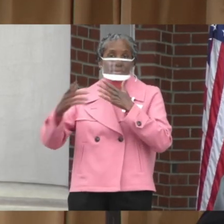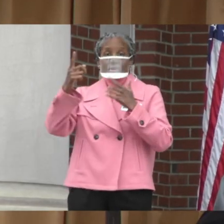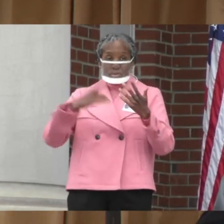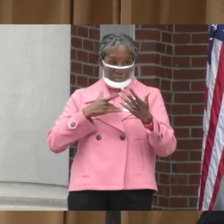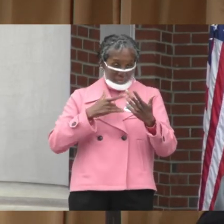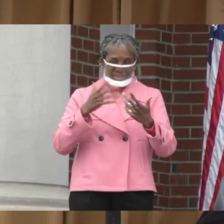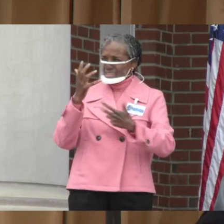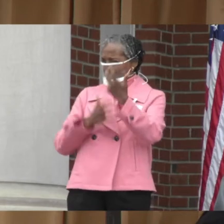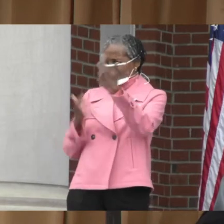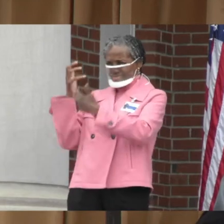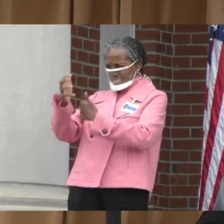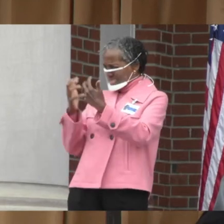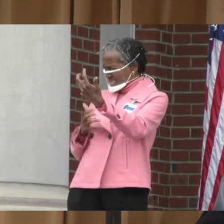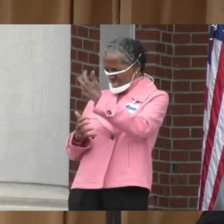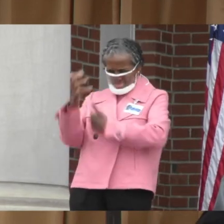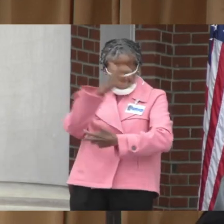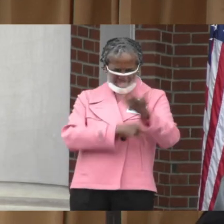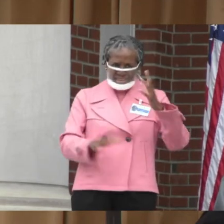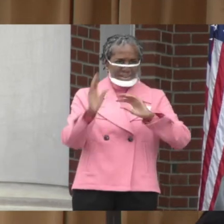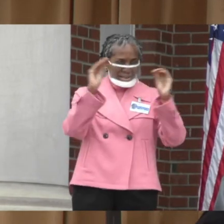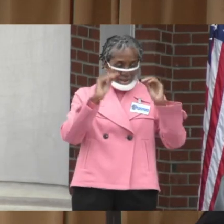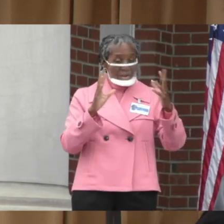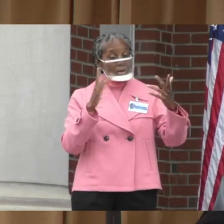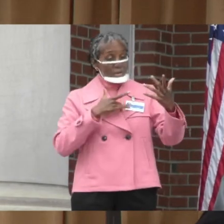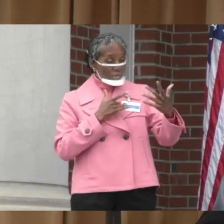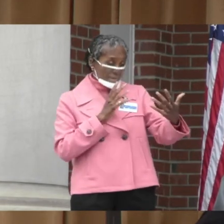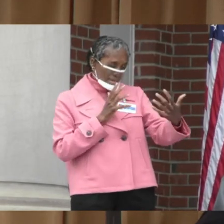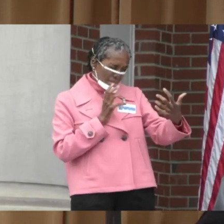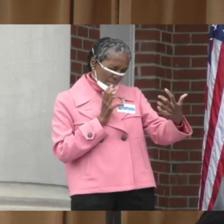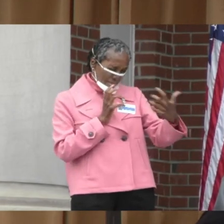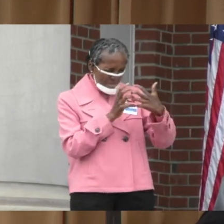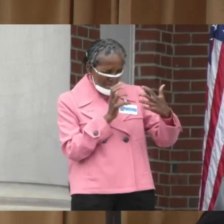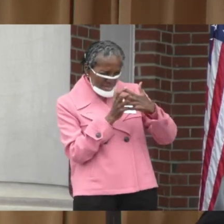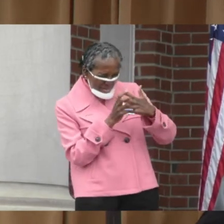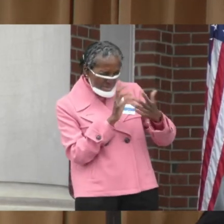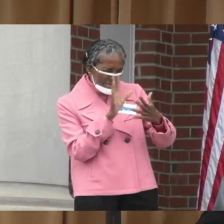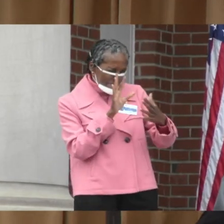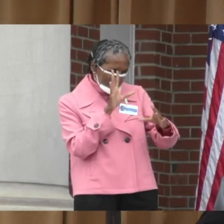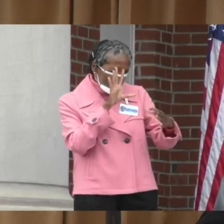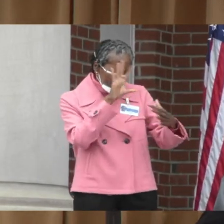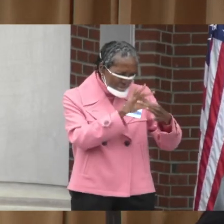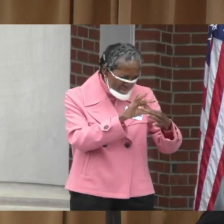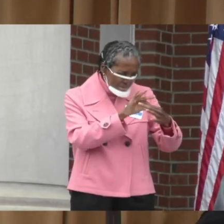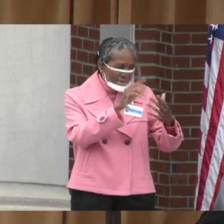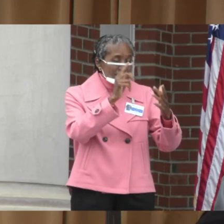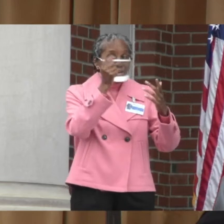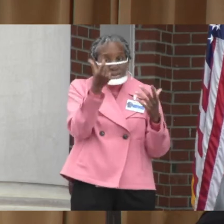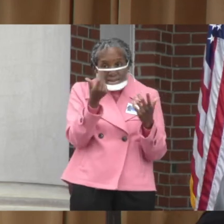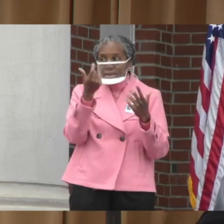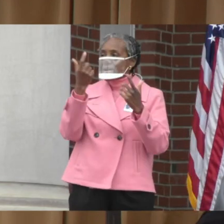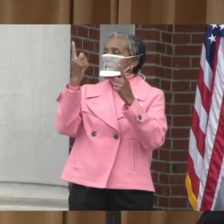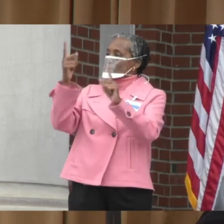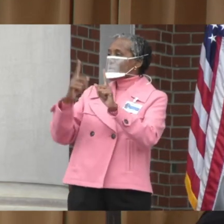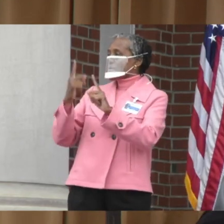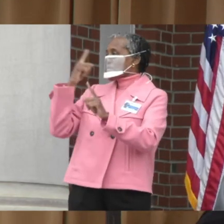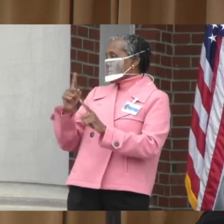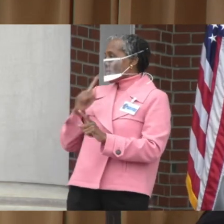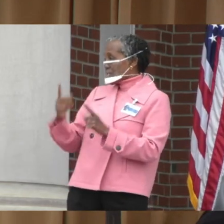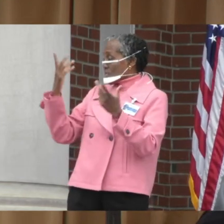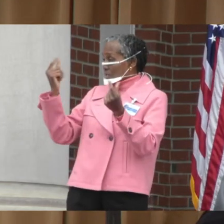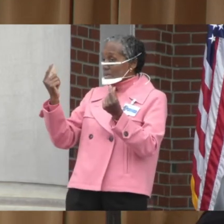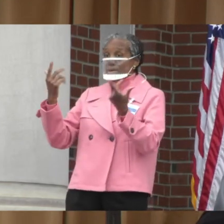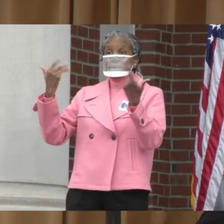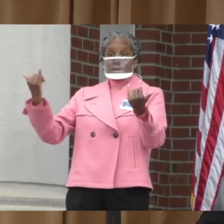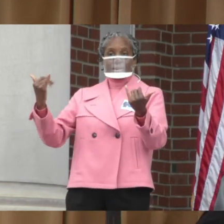feel like we don't fit in anywhere, or we can squeeze in just about everywhere, one thing is for certain, we're